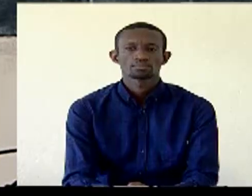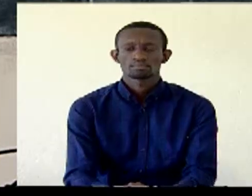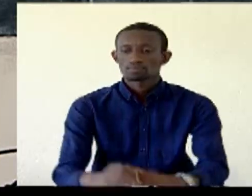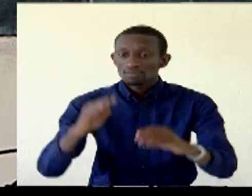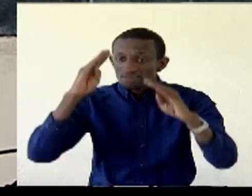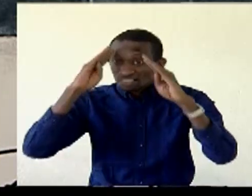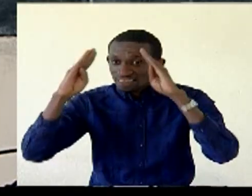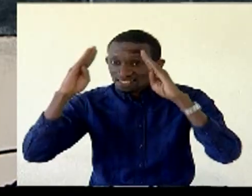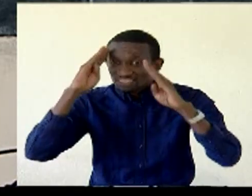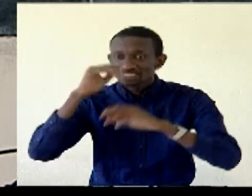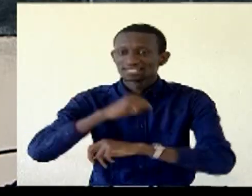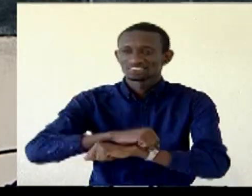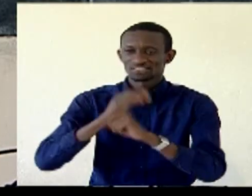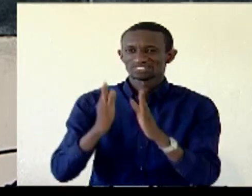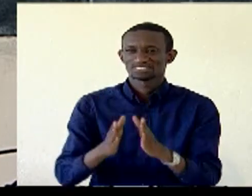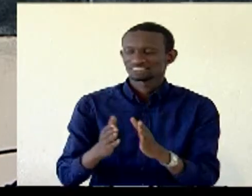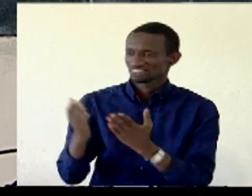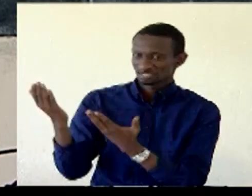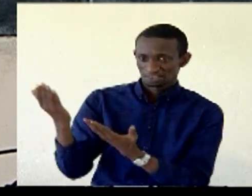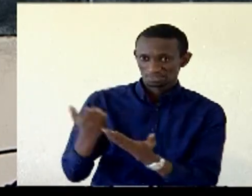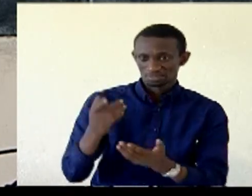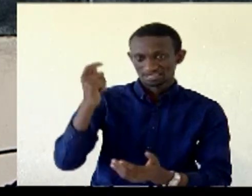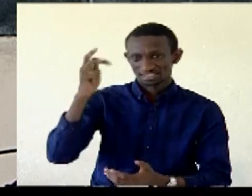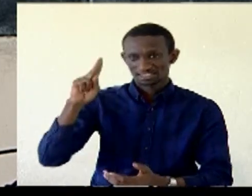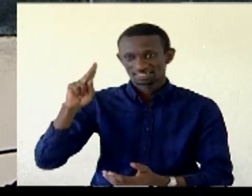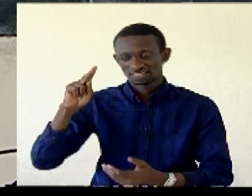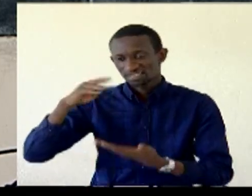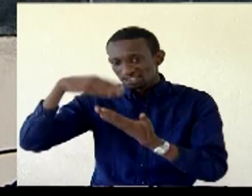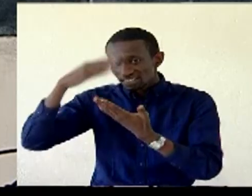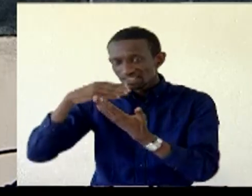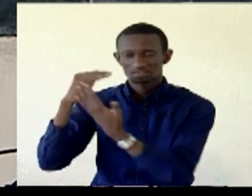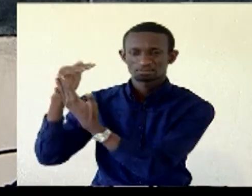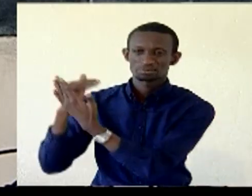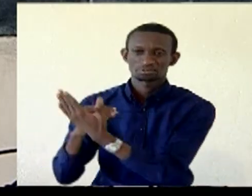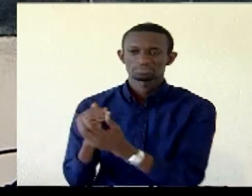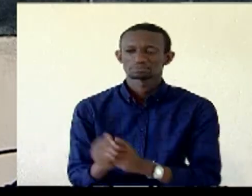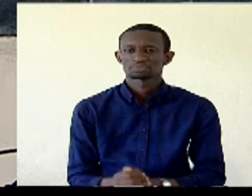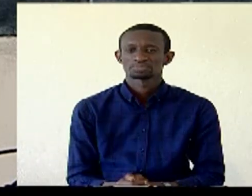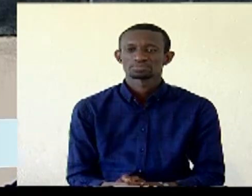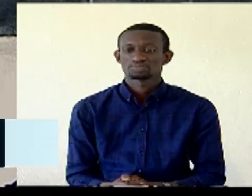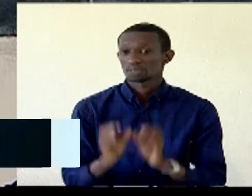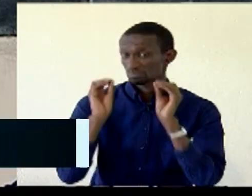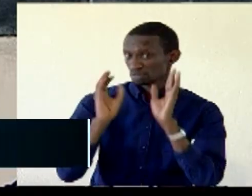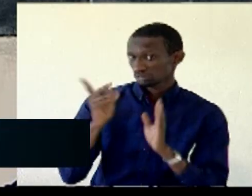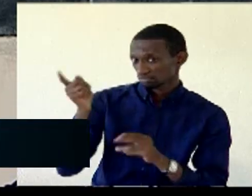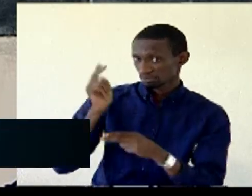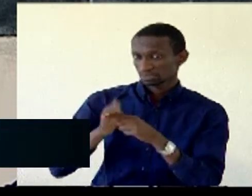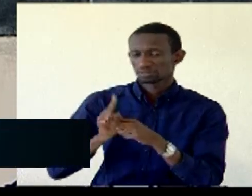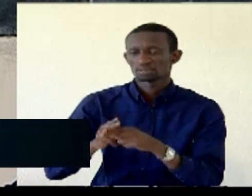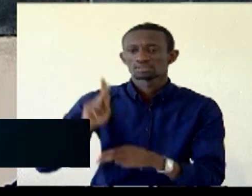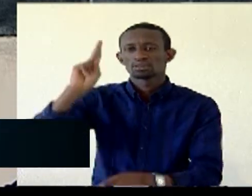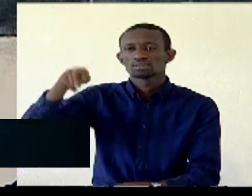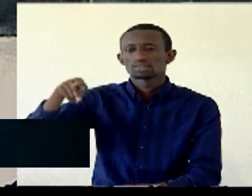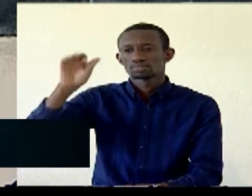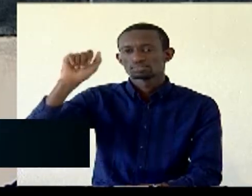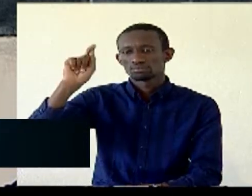Hello, dear students. Welcome back to the TV Learning Series program. I'm Teacher Patrick, as usual,